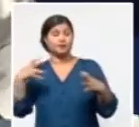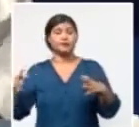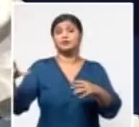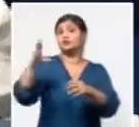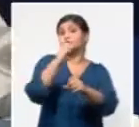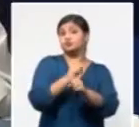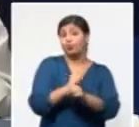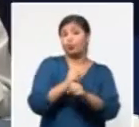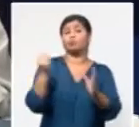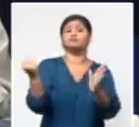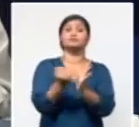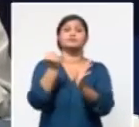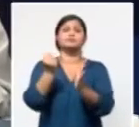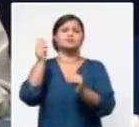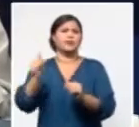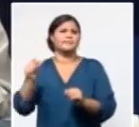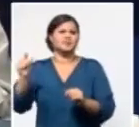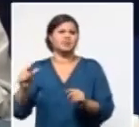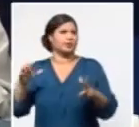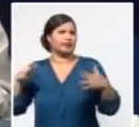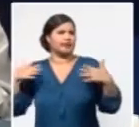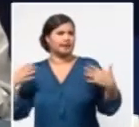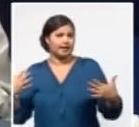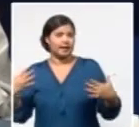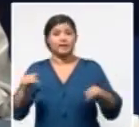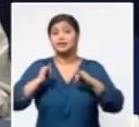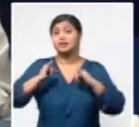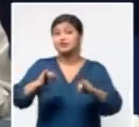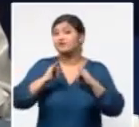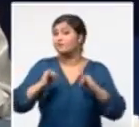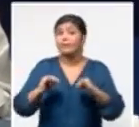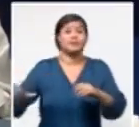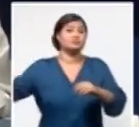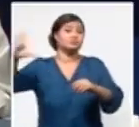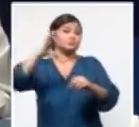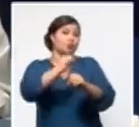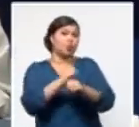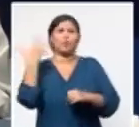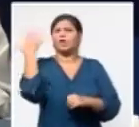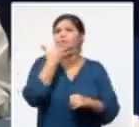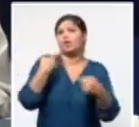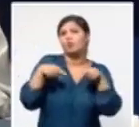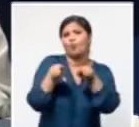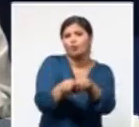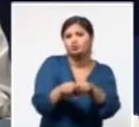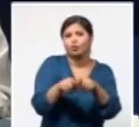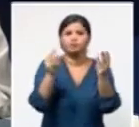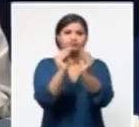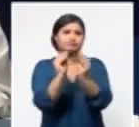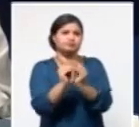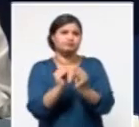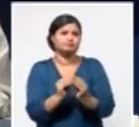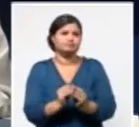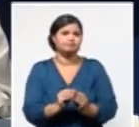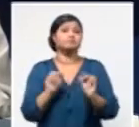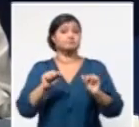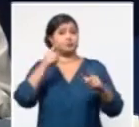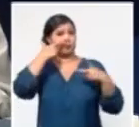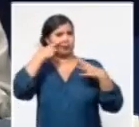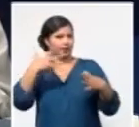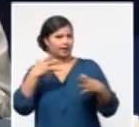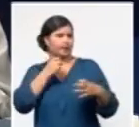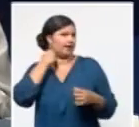that everybody who tests positive provides the largest number of contacts that they have had in the last